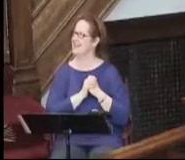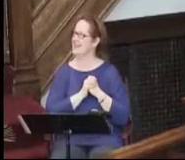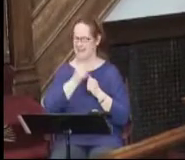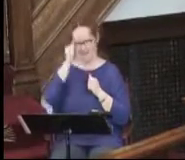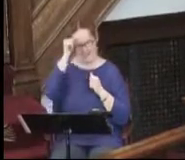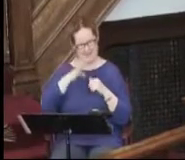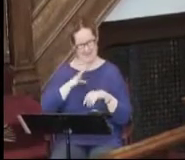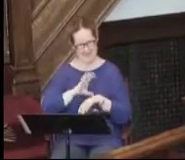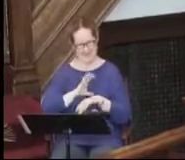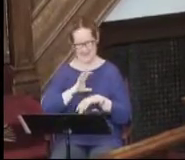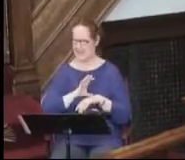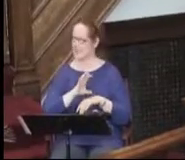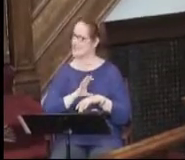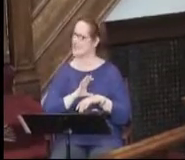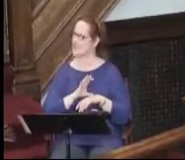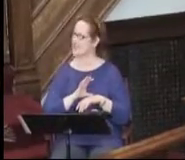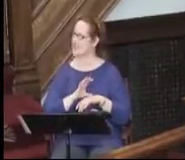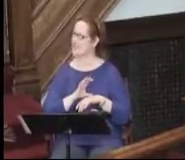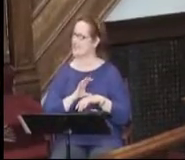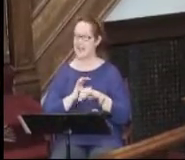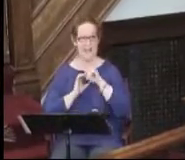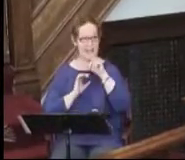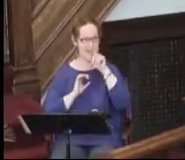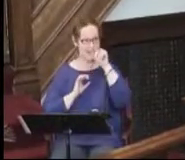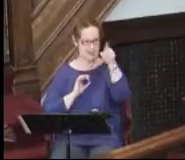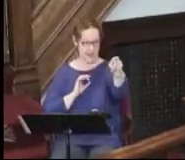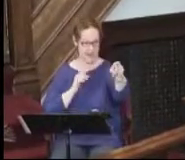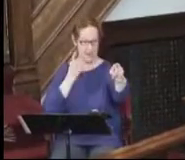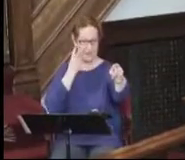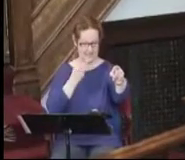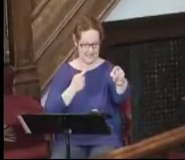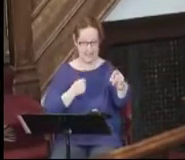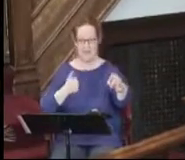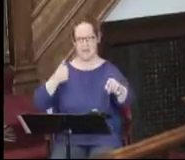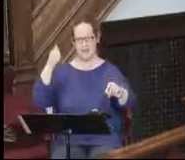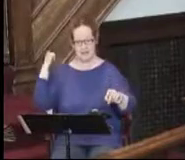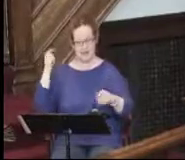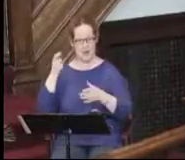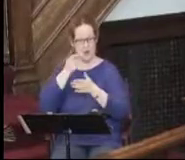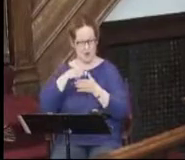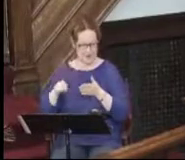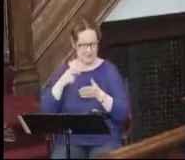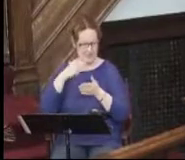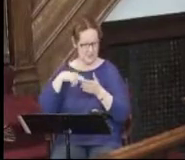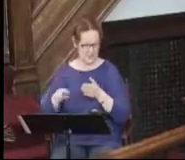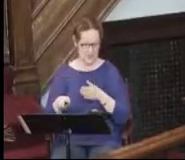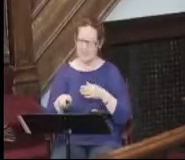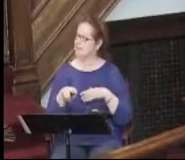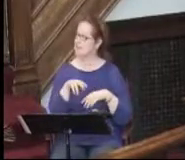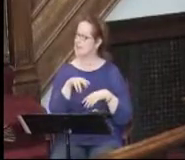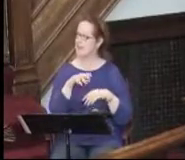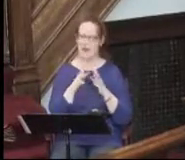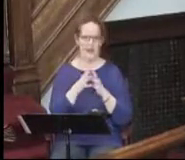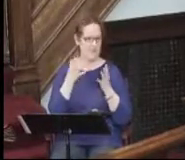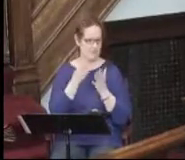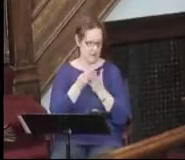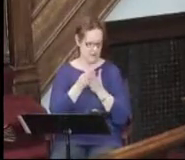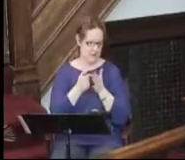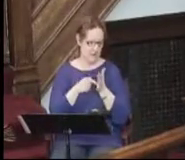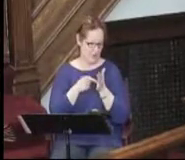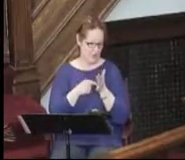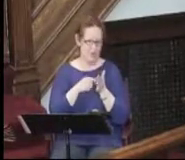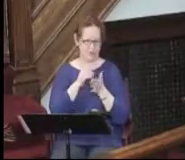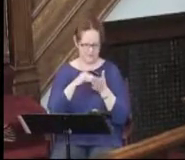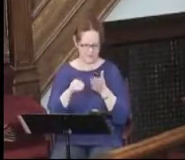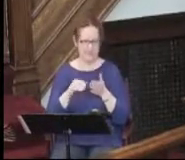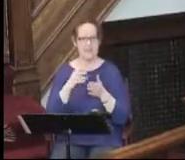men of the church, you can see me at the back or in the social hall, write checks. 20 of you do $1,000, 40 of you do $500, whatever you want to do. Let's